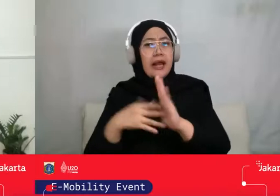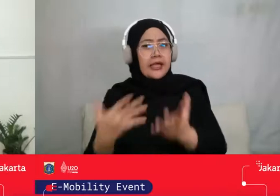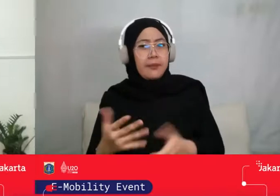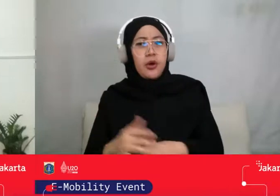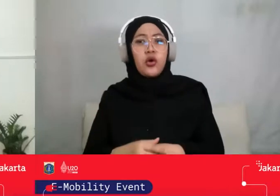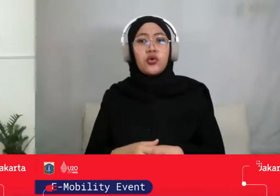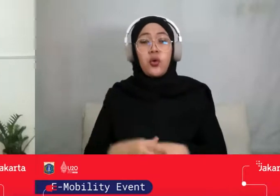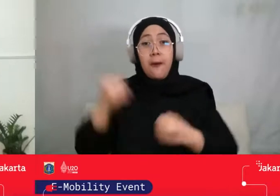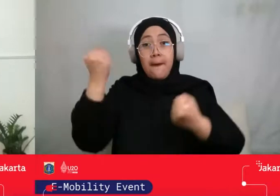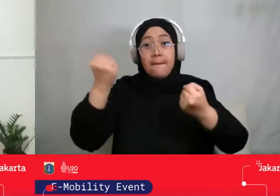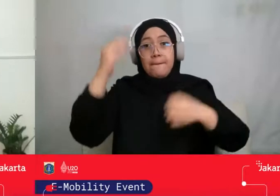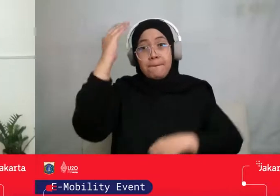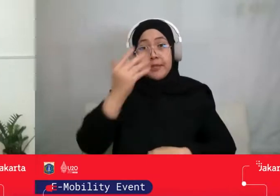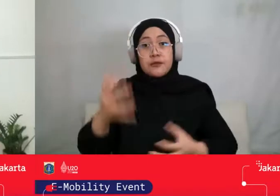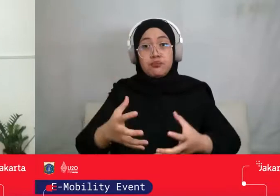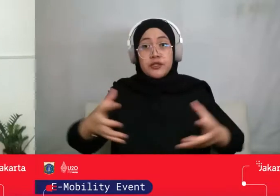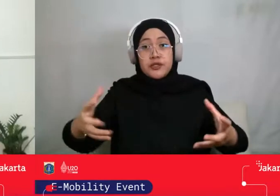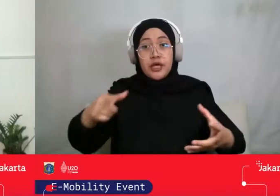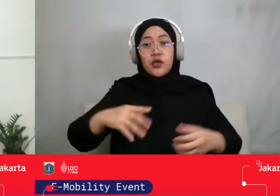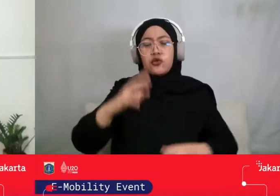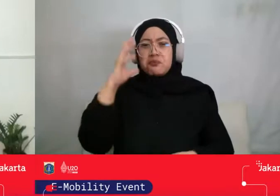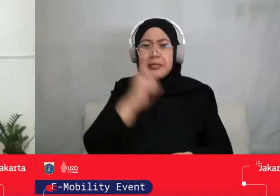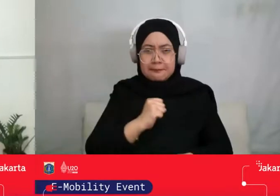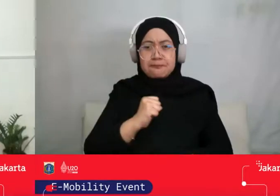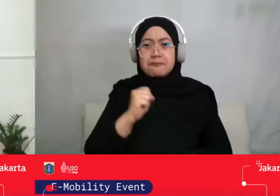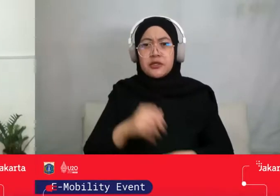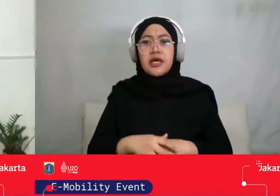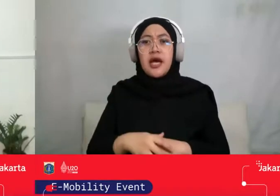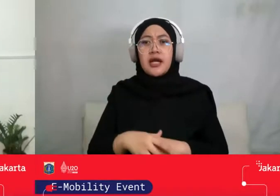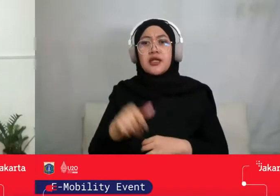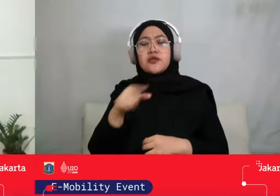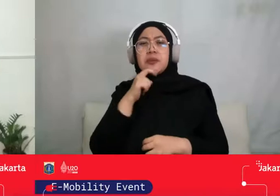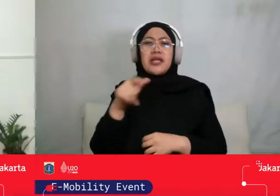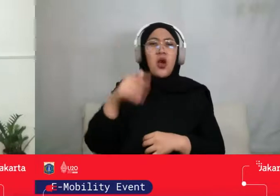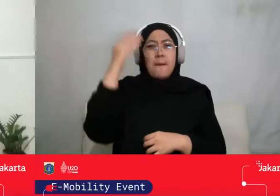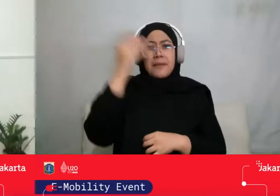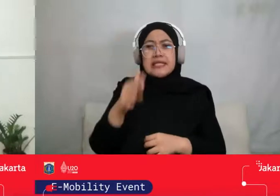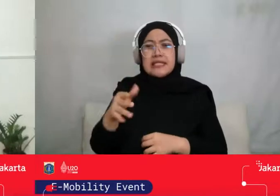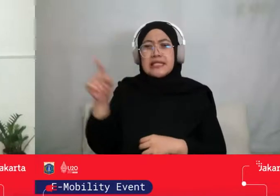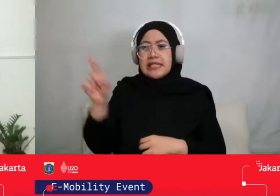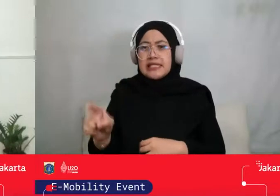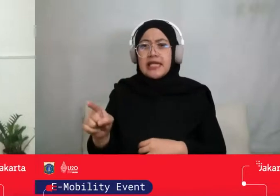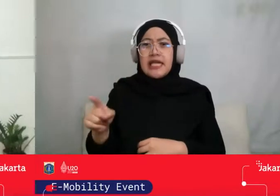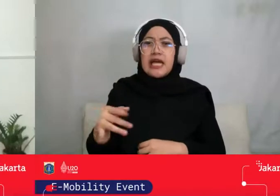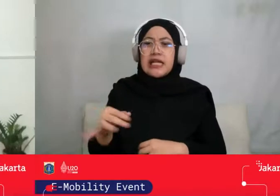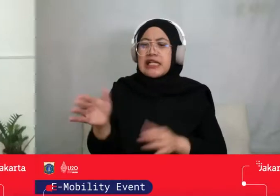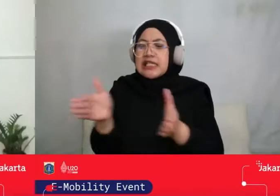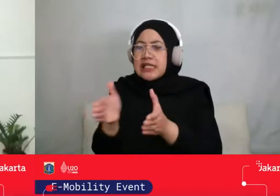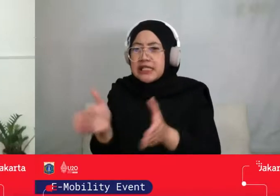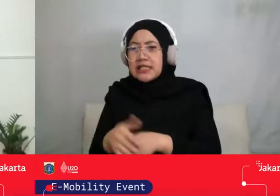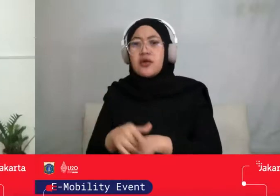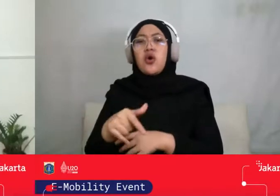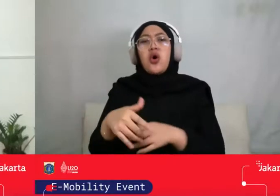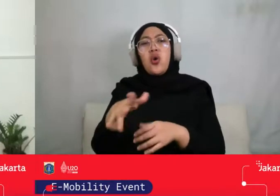the similar problem is for the smaller e-buses. Of course, the availability of suitable models for the anchors or